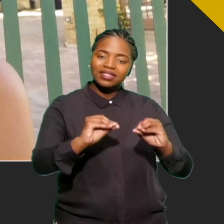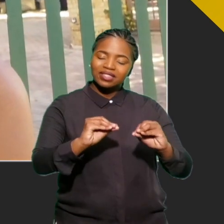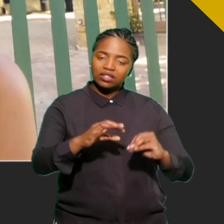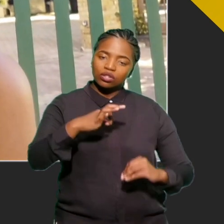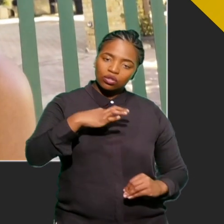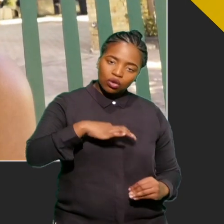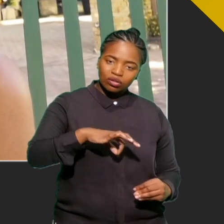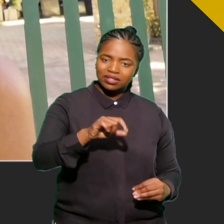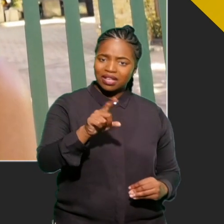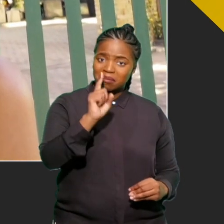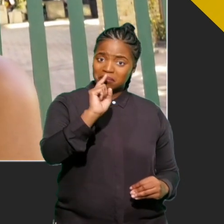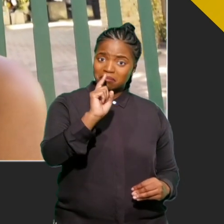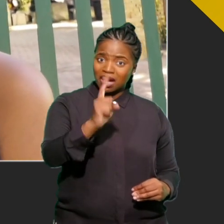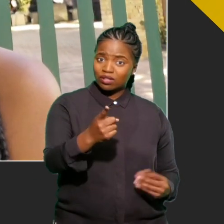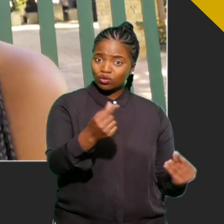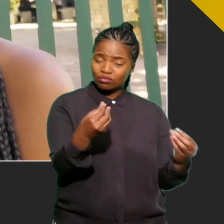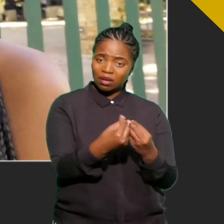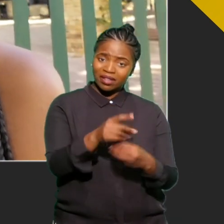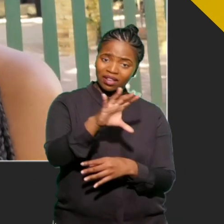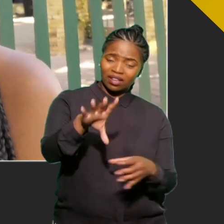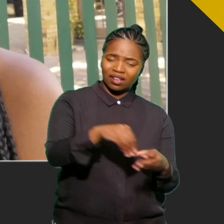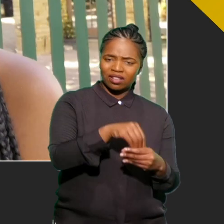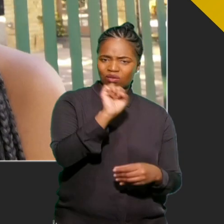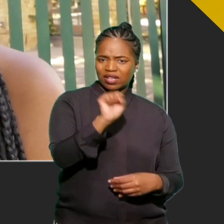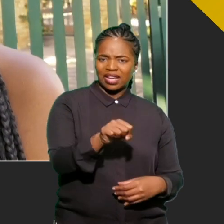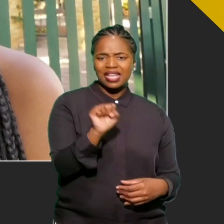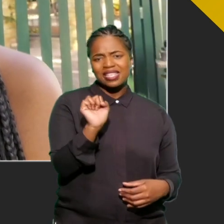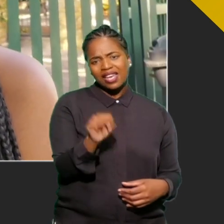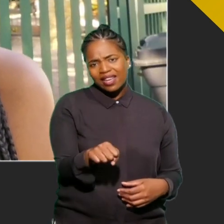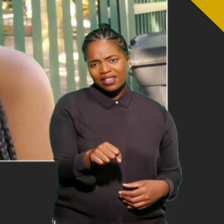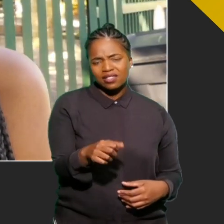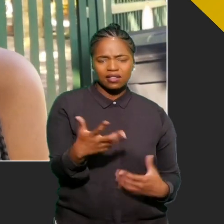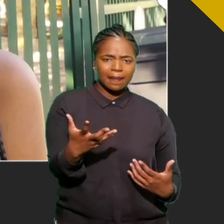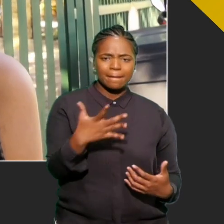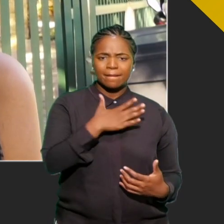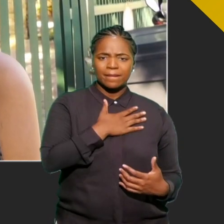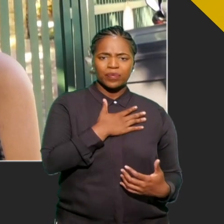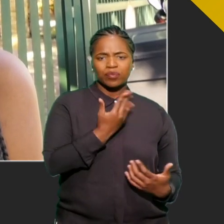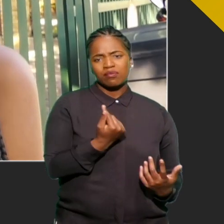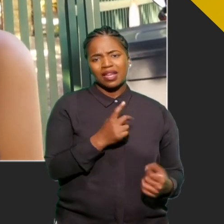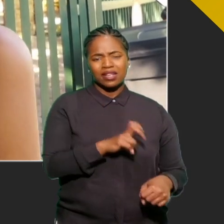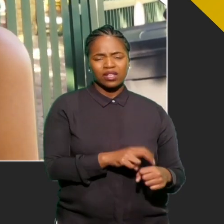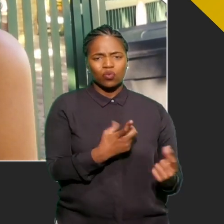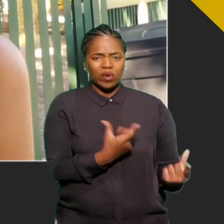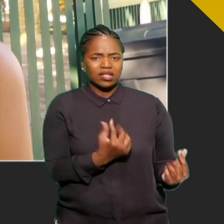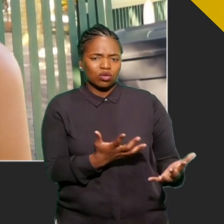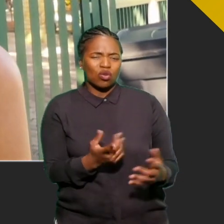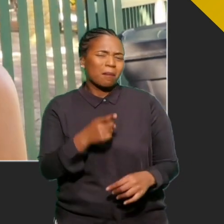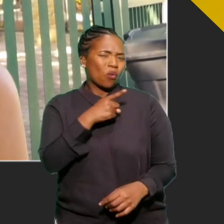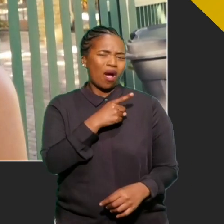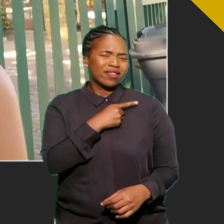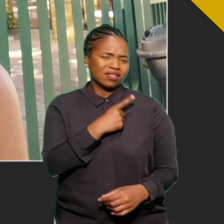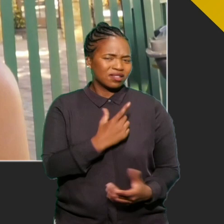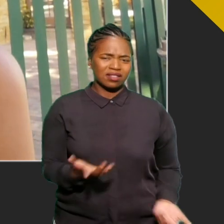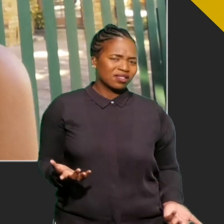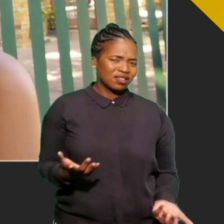that it's you don't have to do something to fit in. Like, okay, fine, it does get to a point where you feel like I need to do this, but then we in Zalandoni, like,